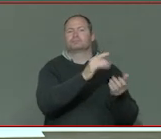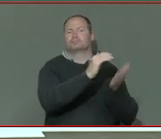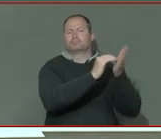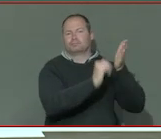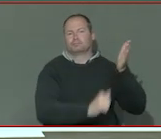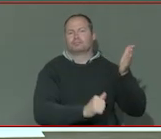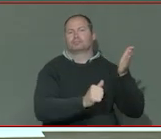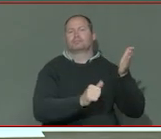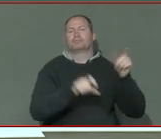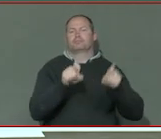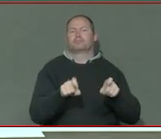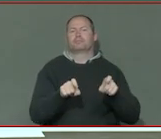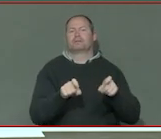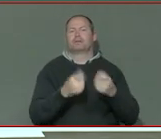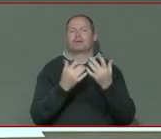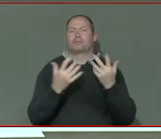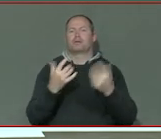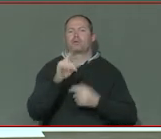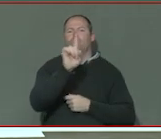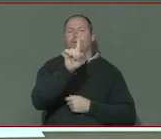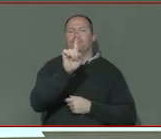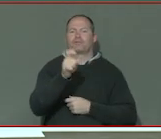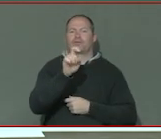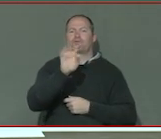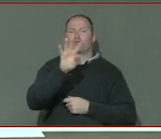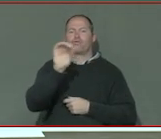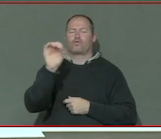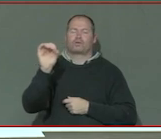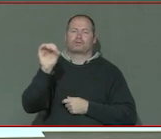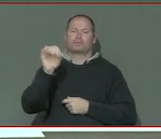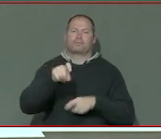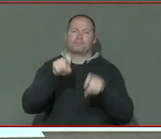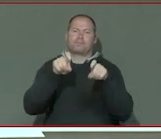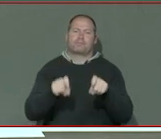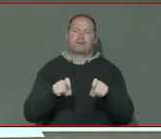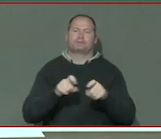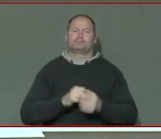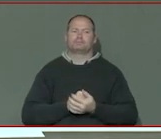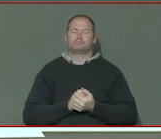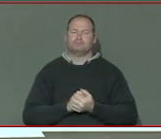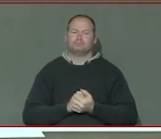another 1,400 rand. They have to subtract another 1,400.